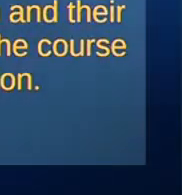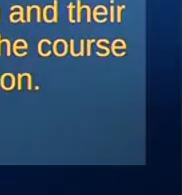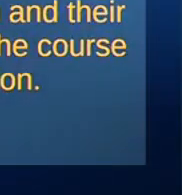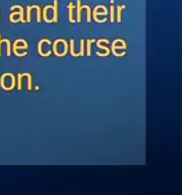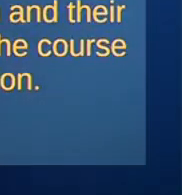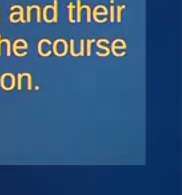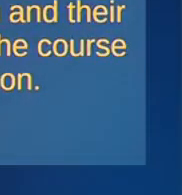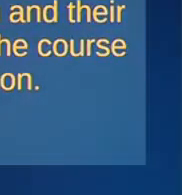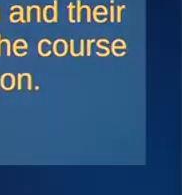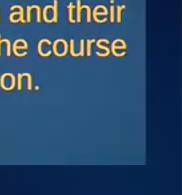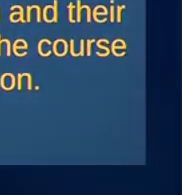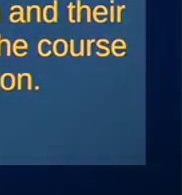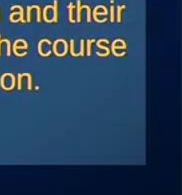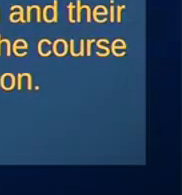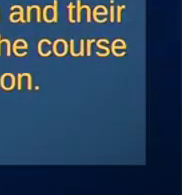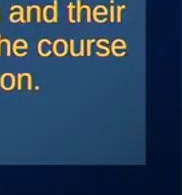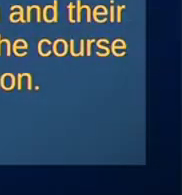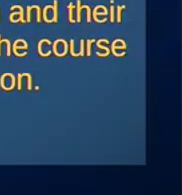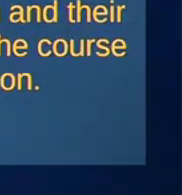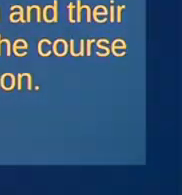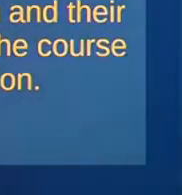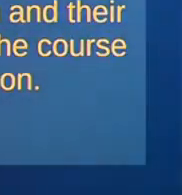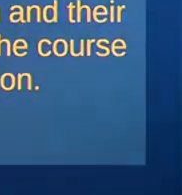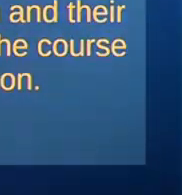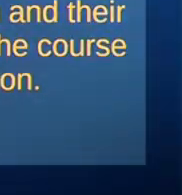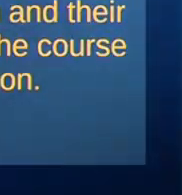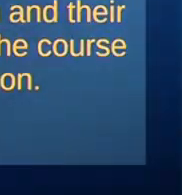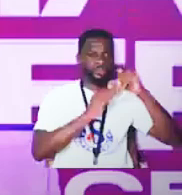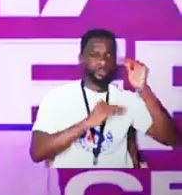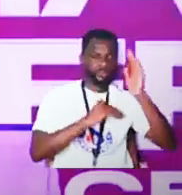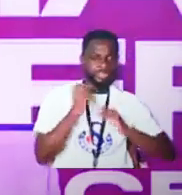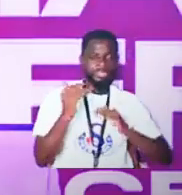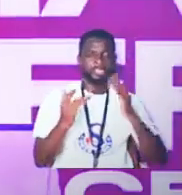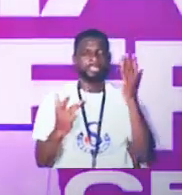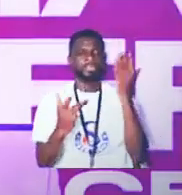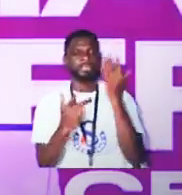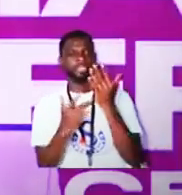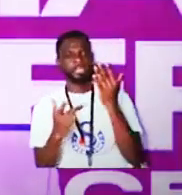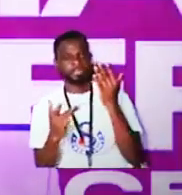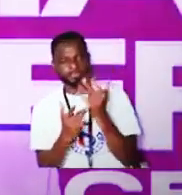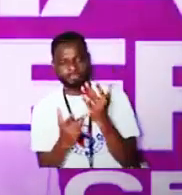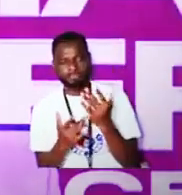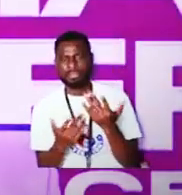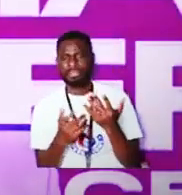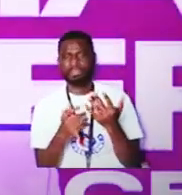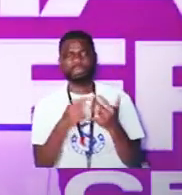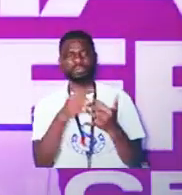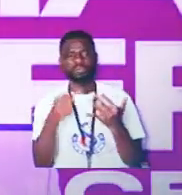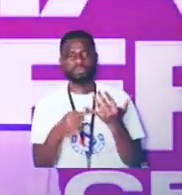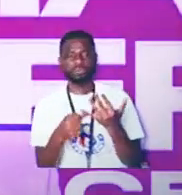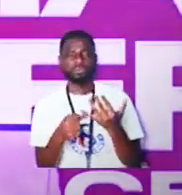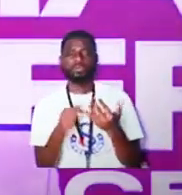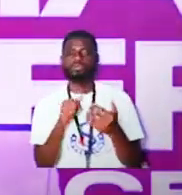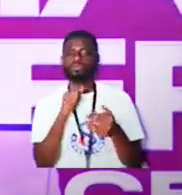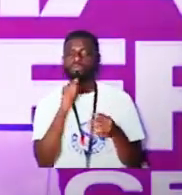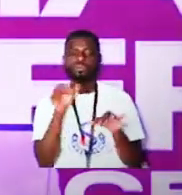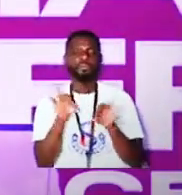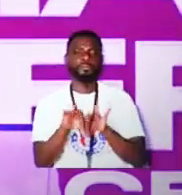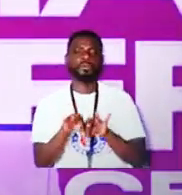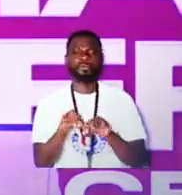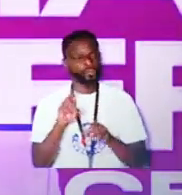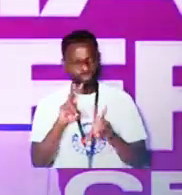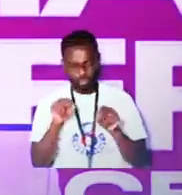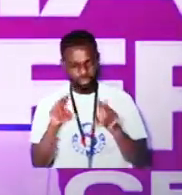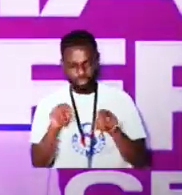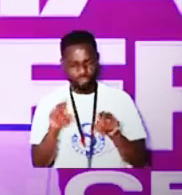means saying that infrastructural development, technological advancement, etc., are of no importance.